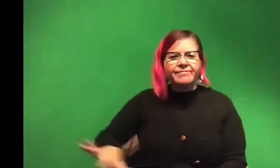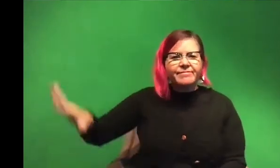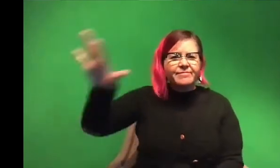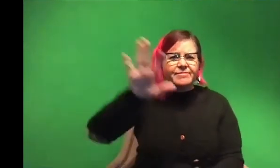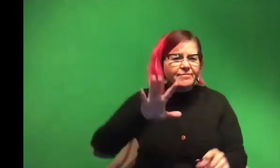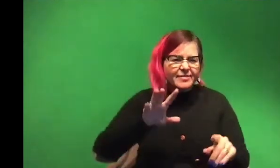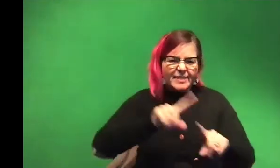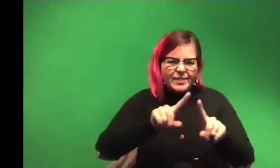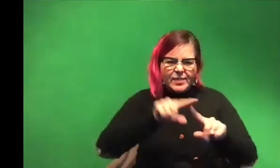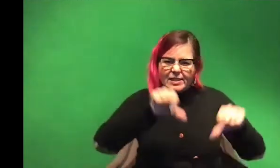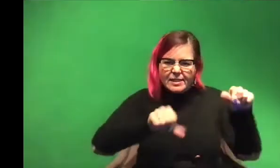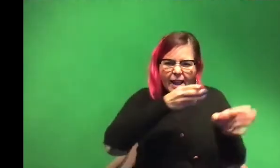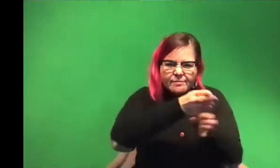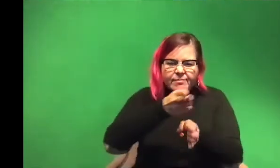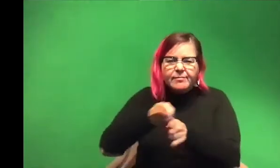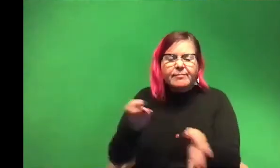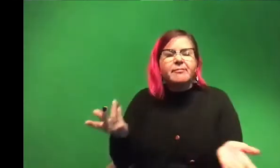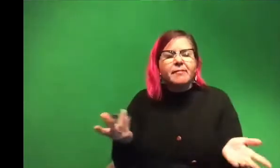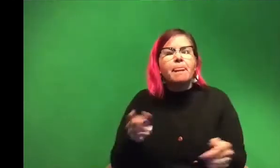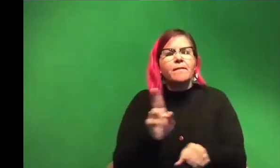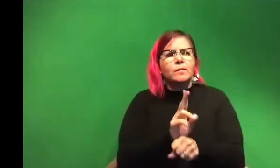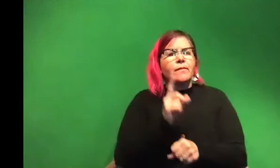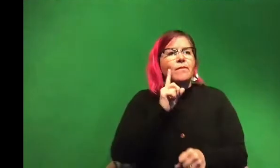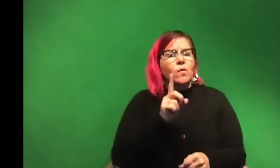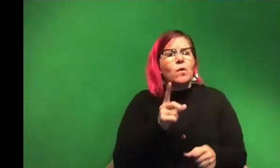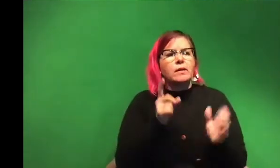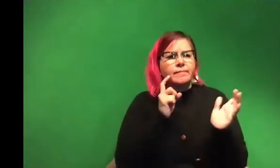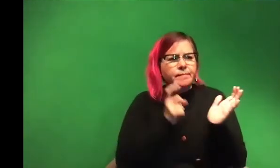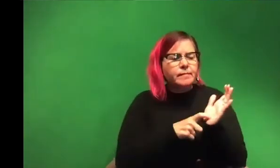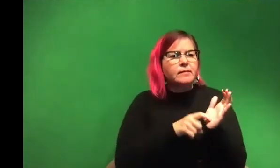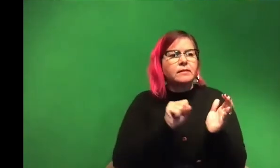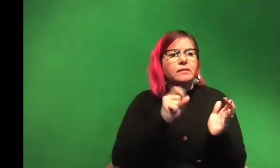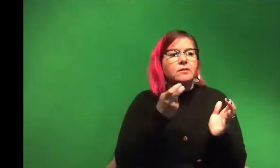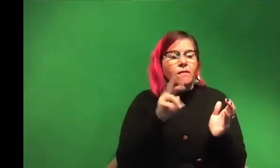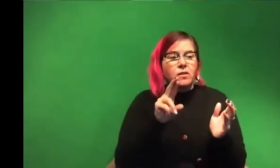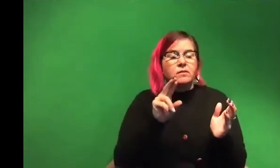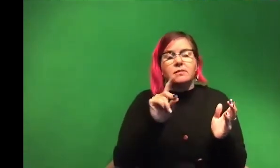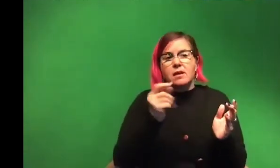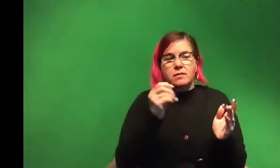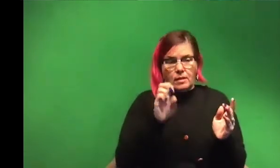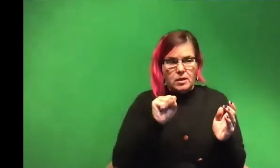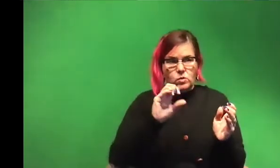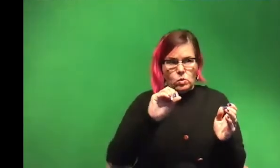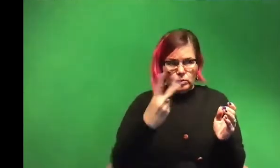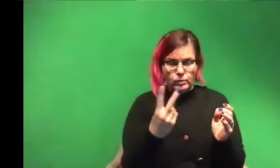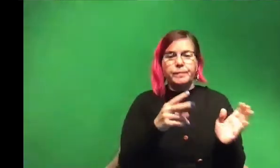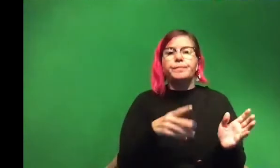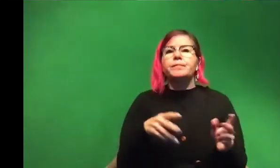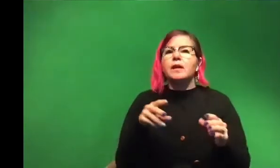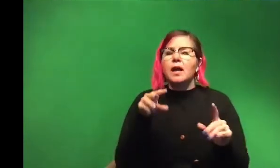science. So yeah, okay, you've used them for detecting sulfur dioxide. You've used them for getting footage